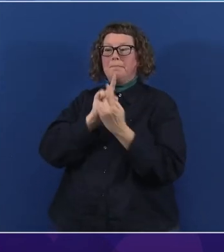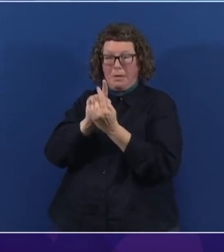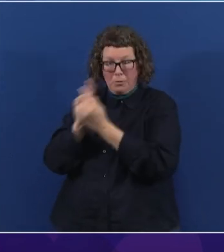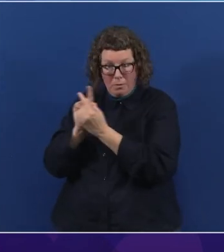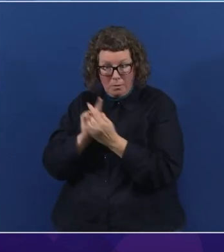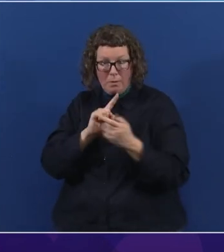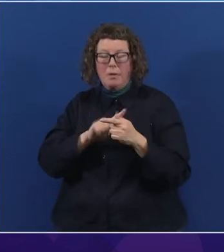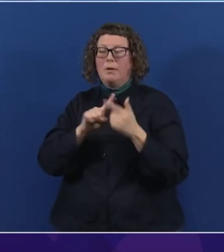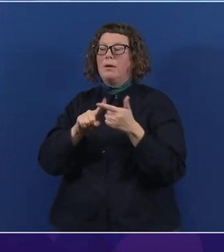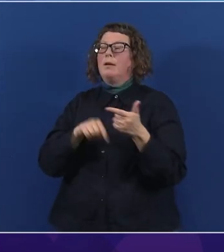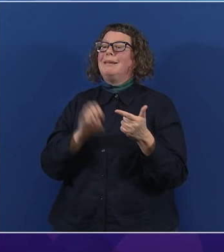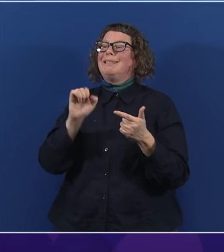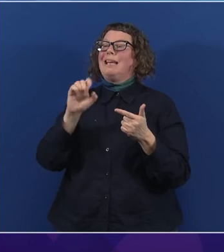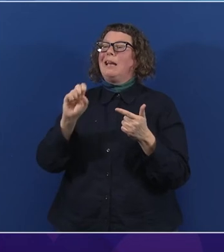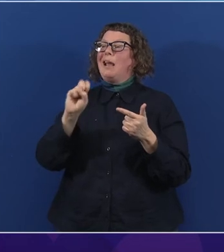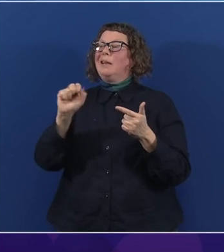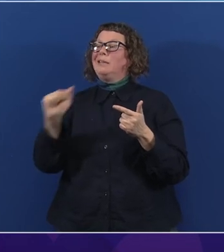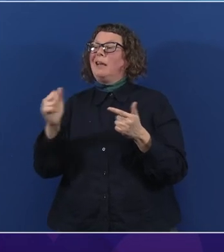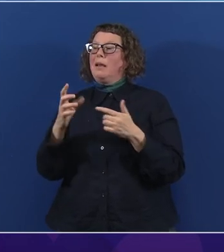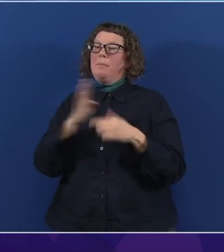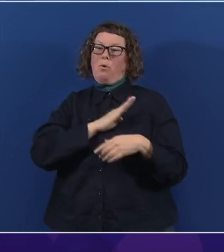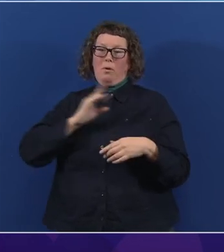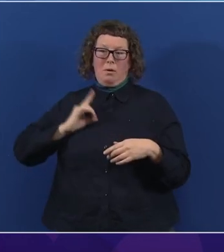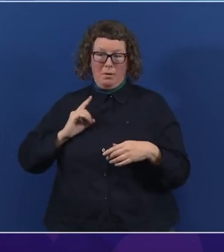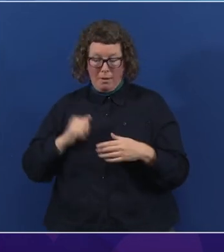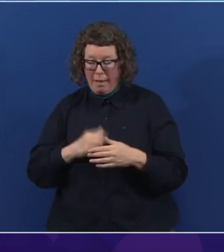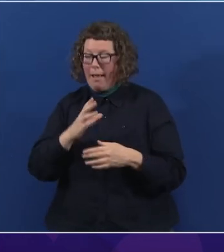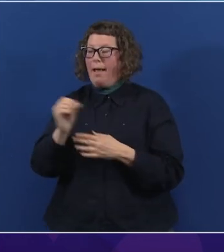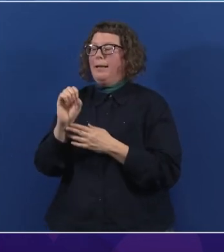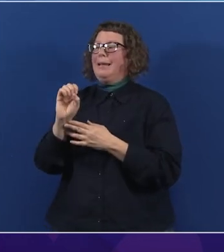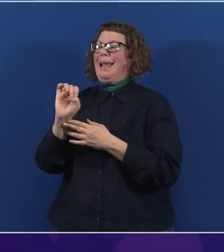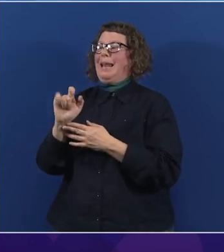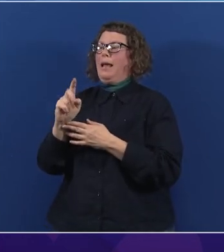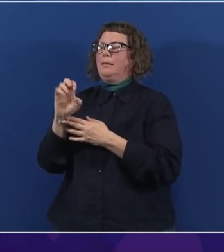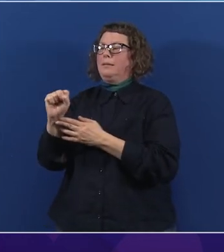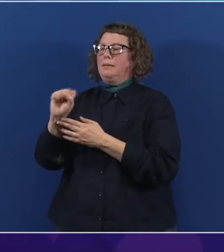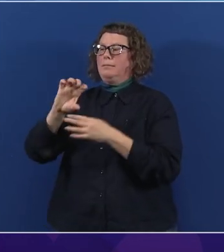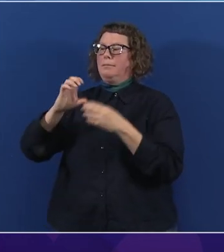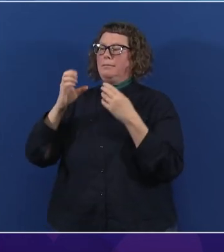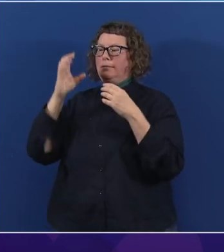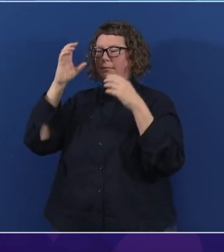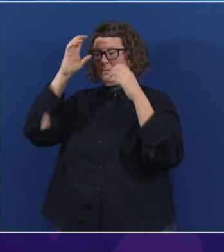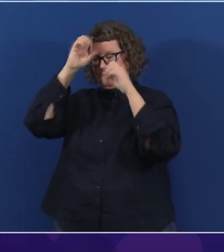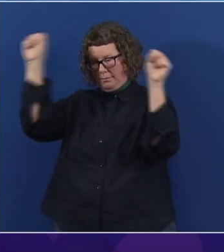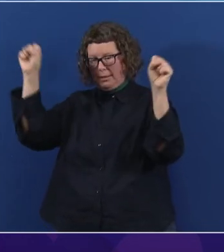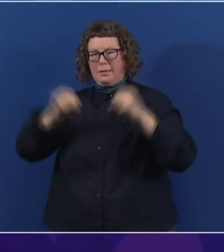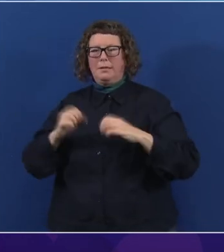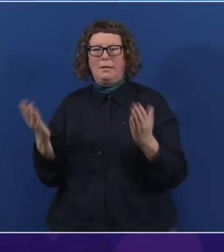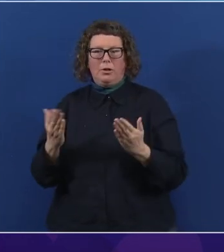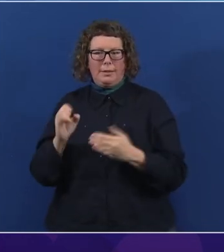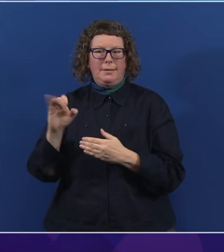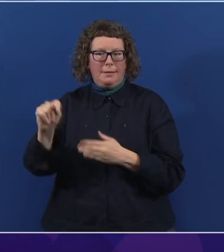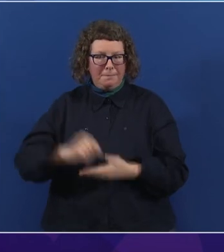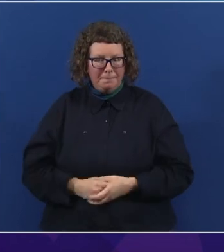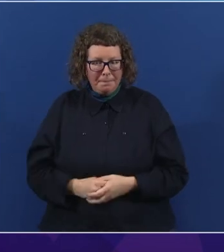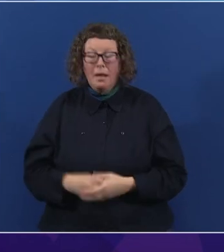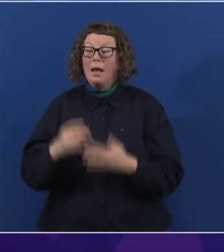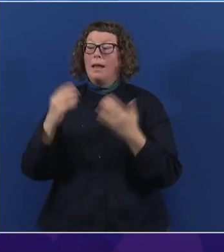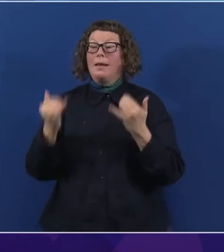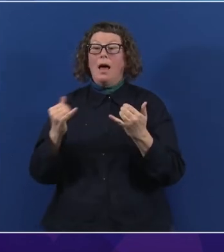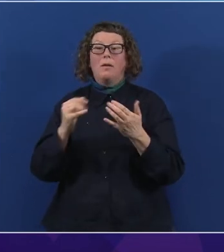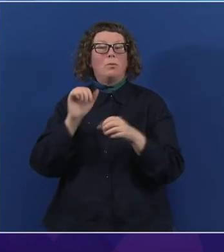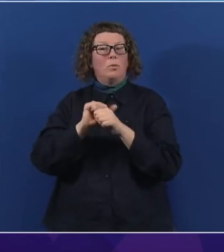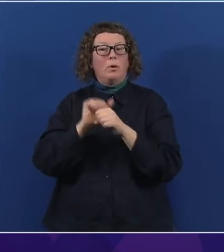for SAIT's board of directors, and the inactive SAIT president. Since finishing his program, he secured a position as a program manager